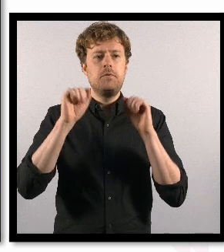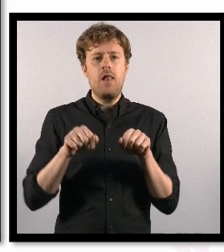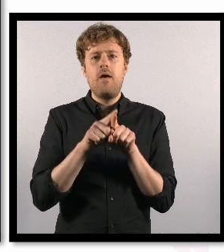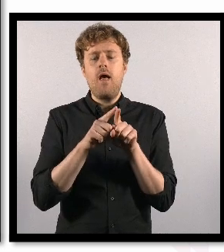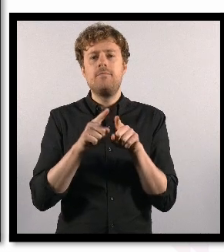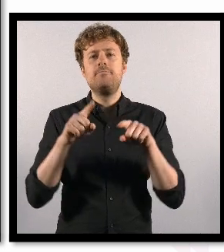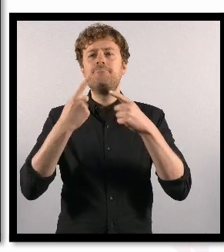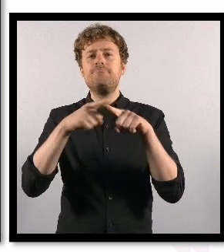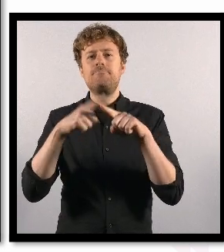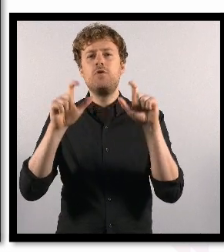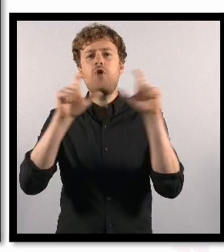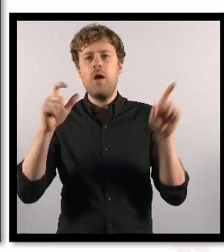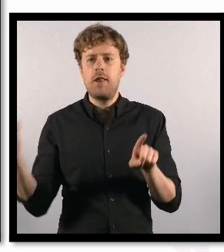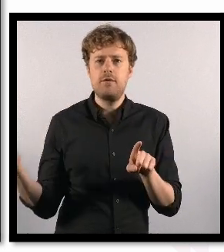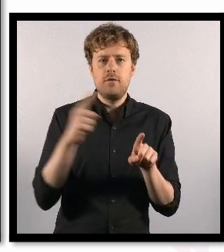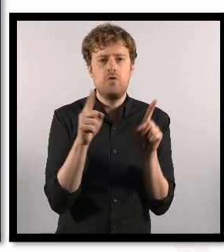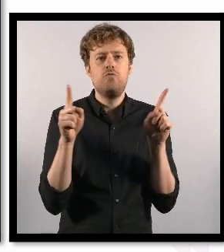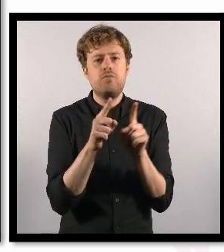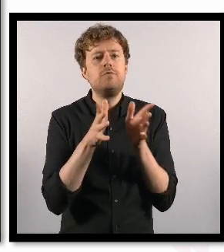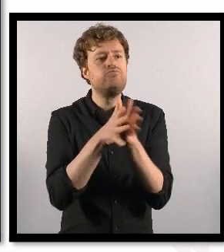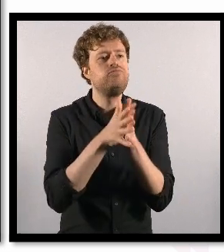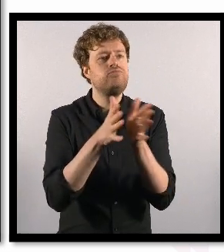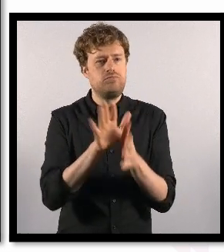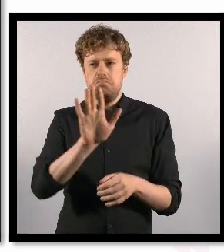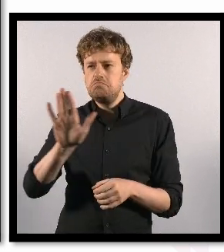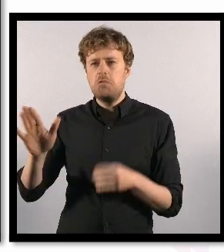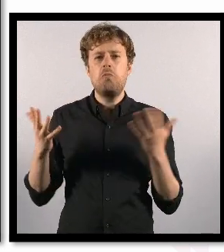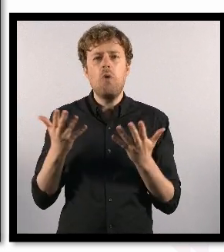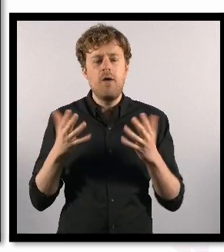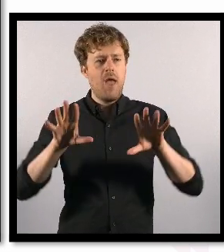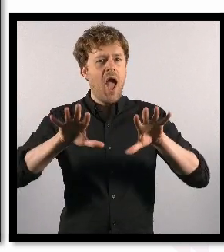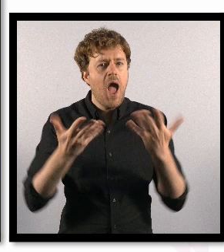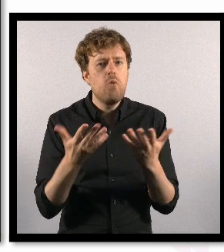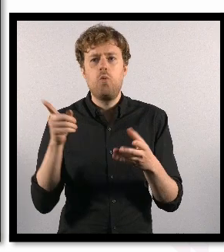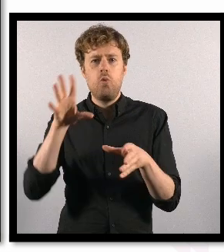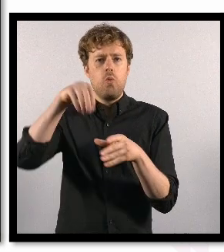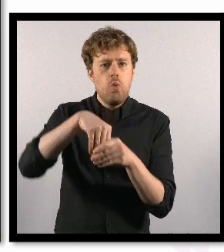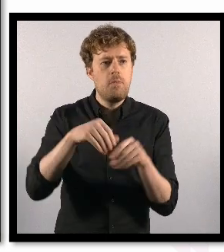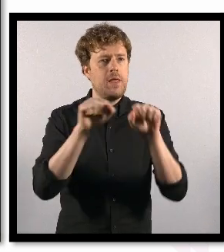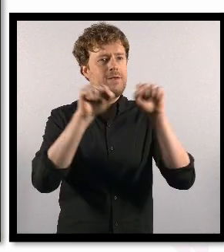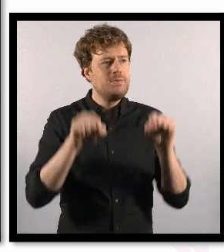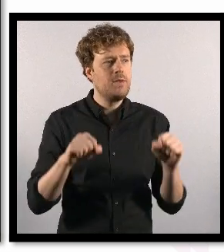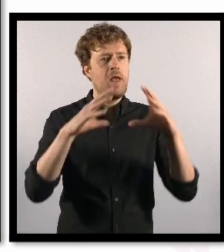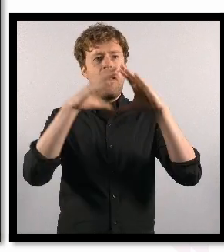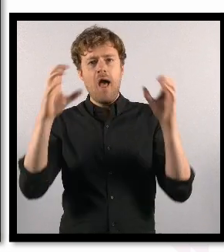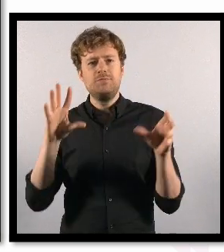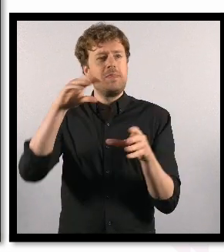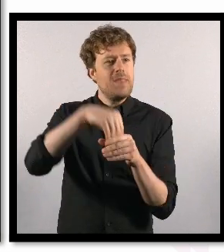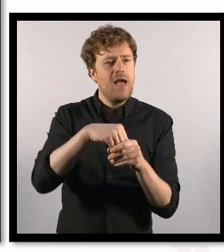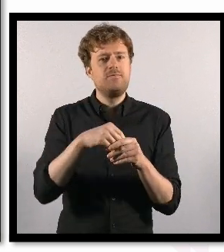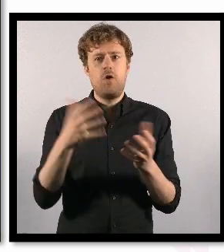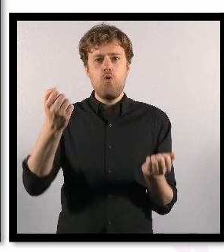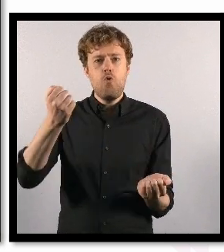off with a person, Stephen from HSBC, to talk a little bit about what they are doing. So let's get this